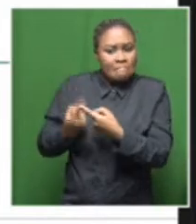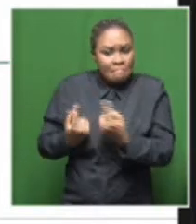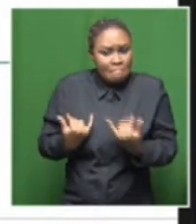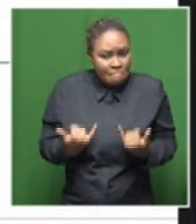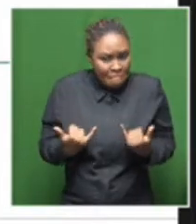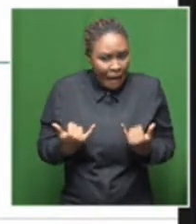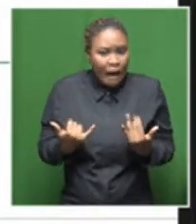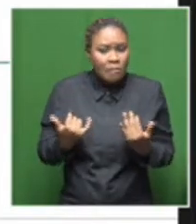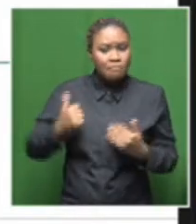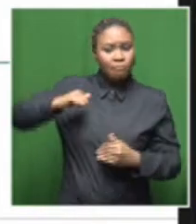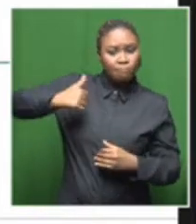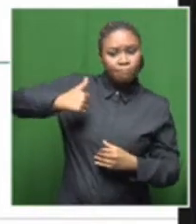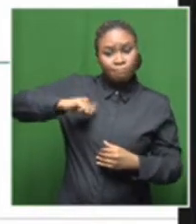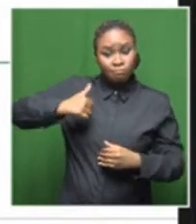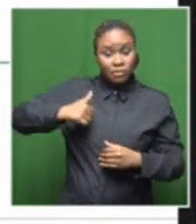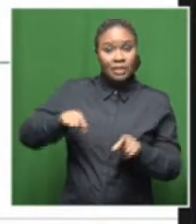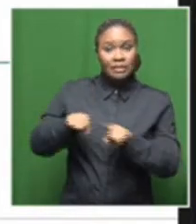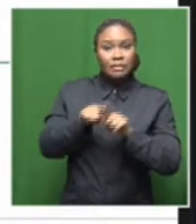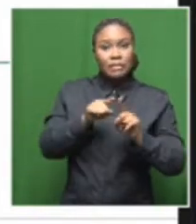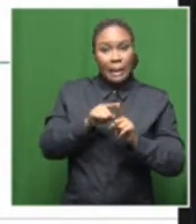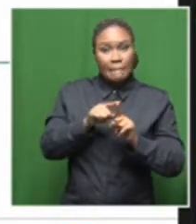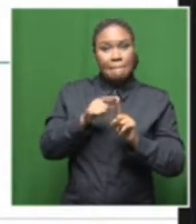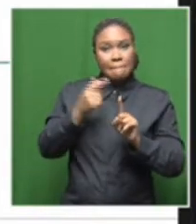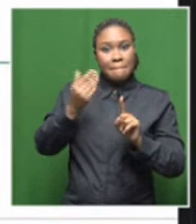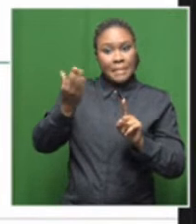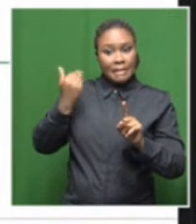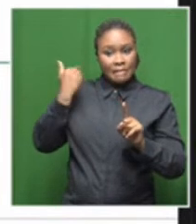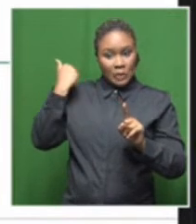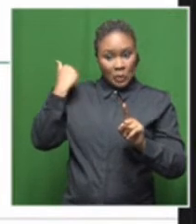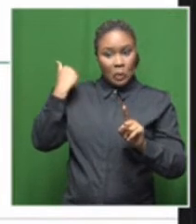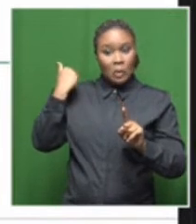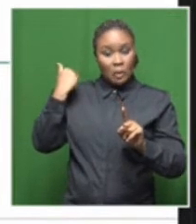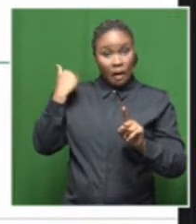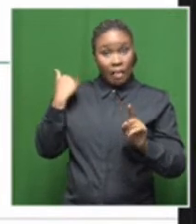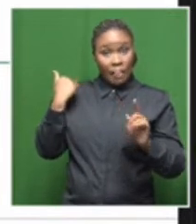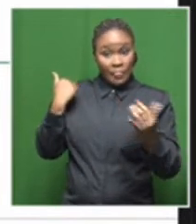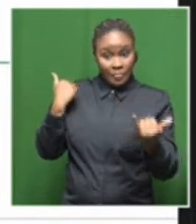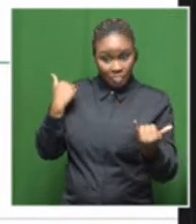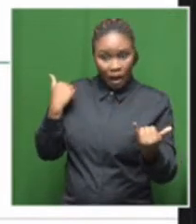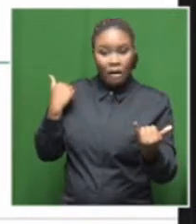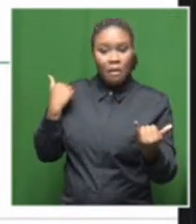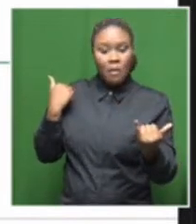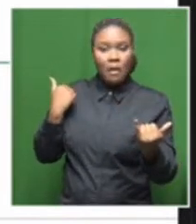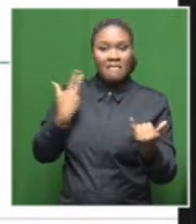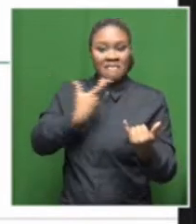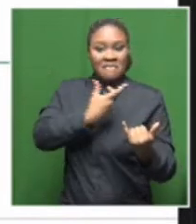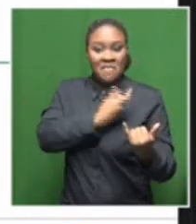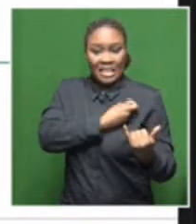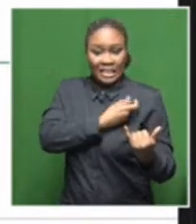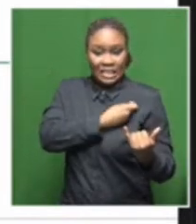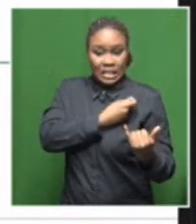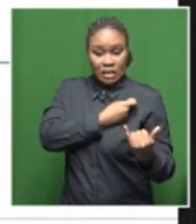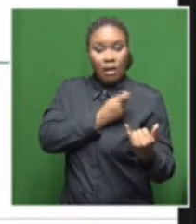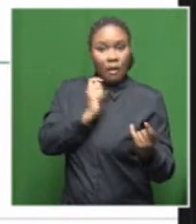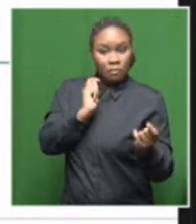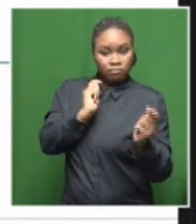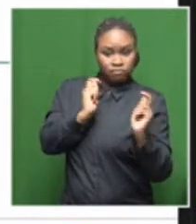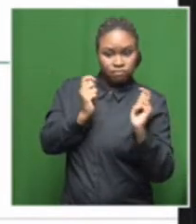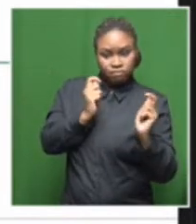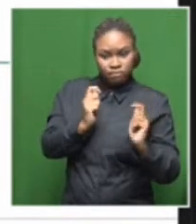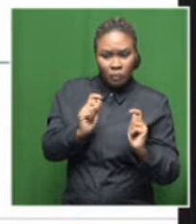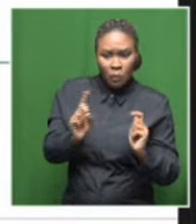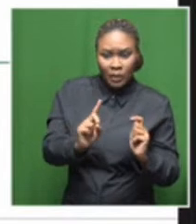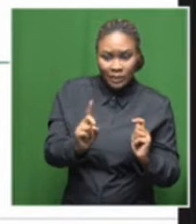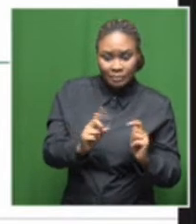of what has happened since we have made some changes in the vaccination schedule. The Minister referred to this. But I want to start